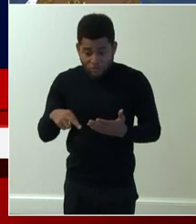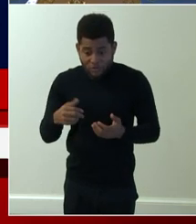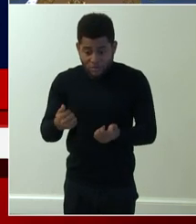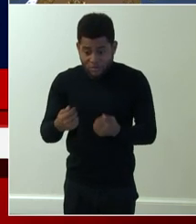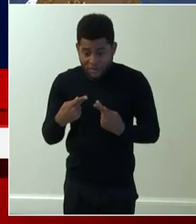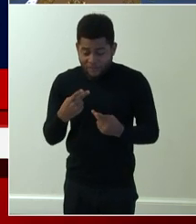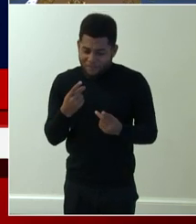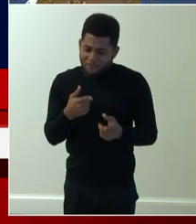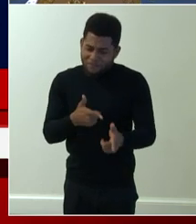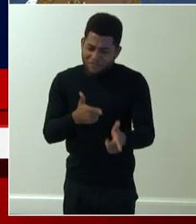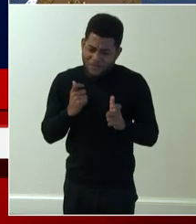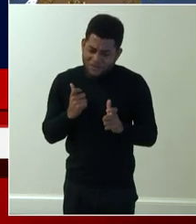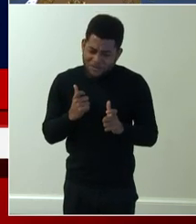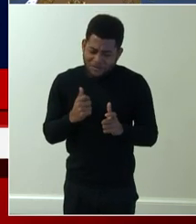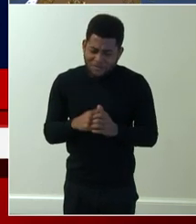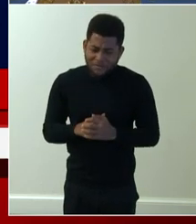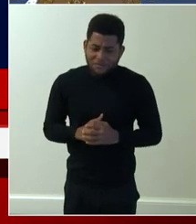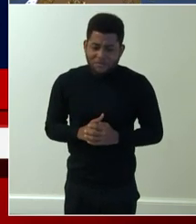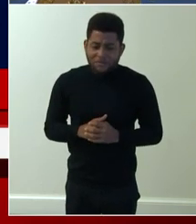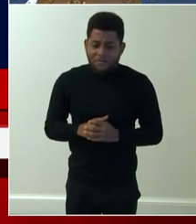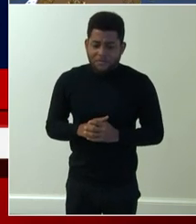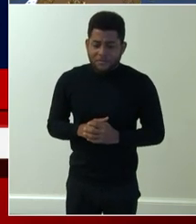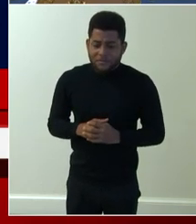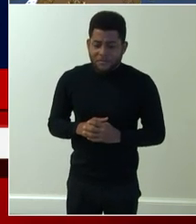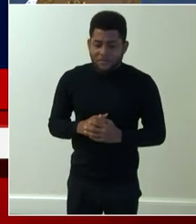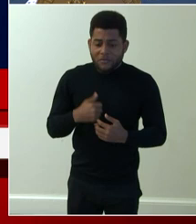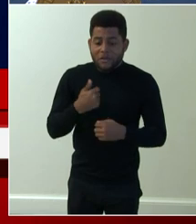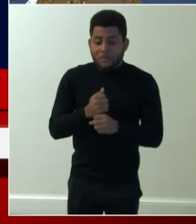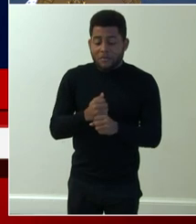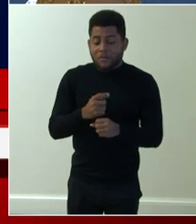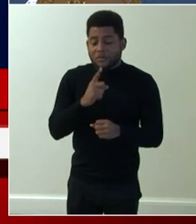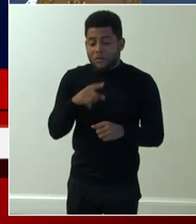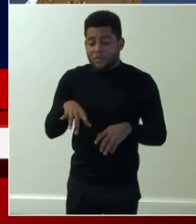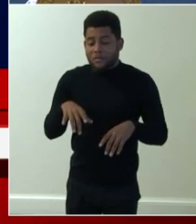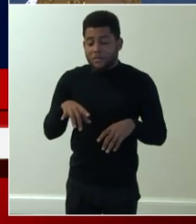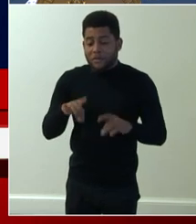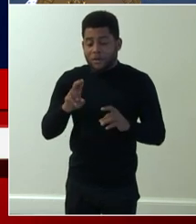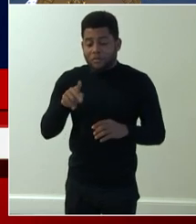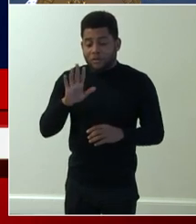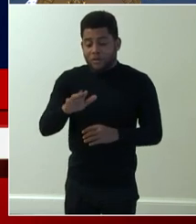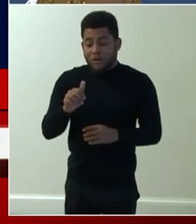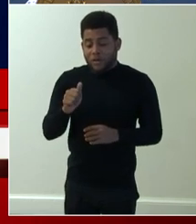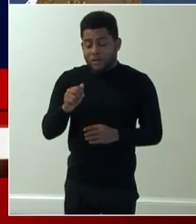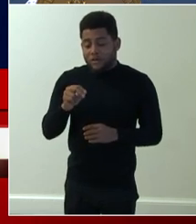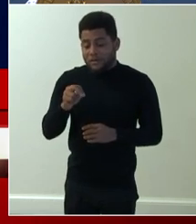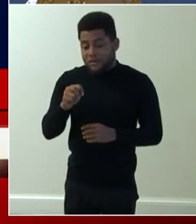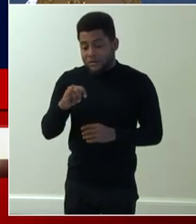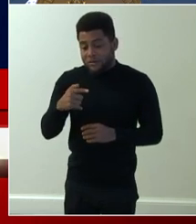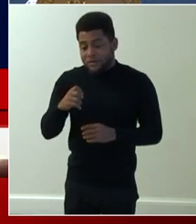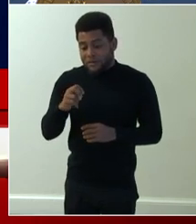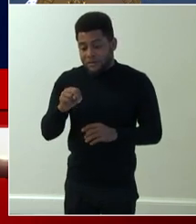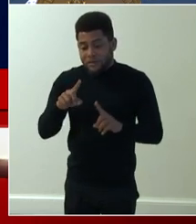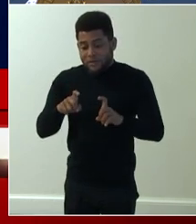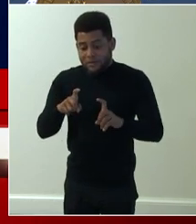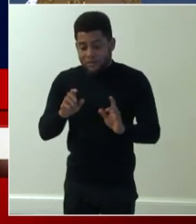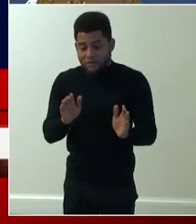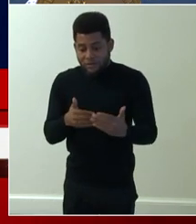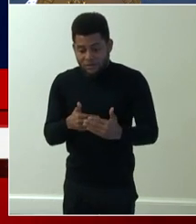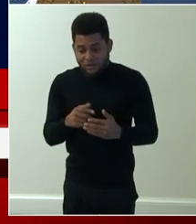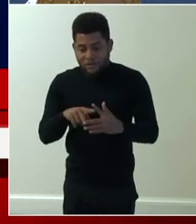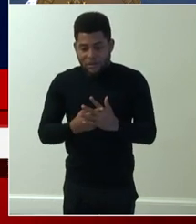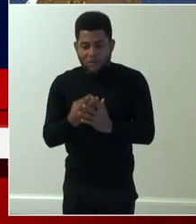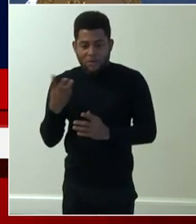very, very favorable. And so pick up your antigen just starting on Wednesday or make an appointment with your healthcare